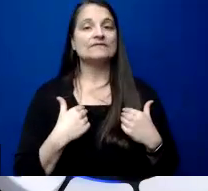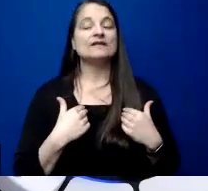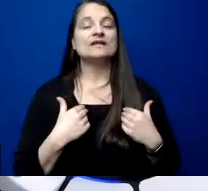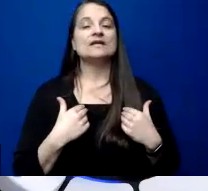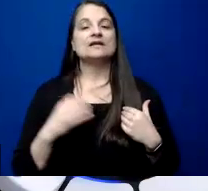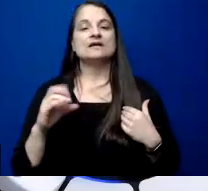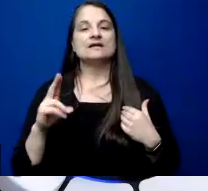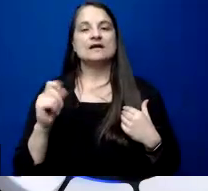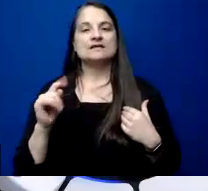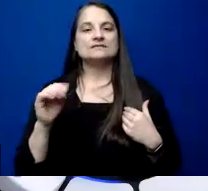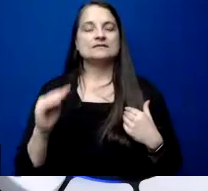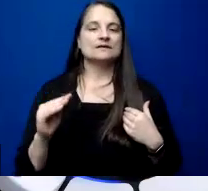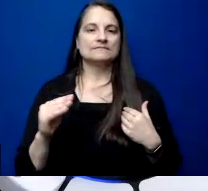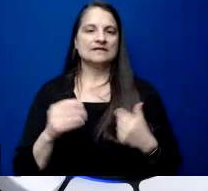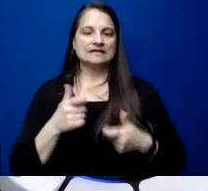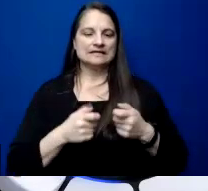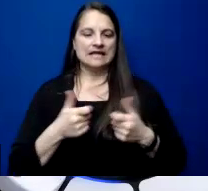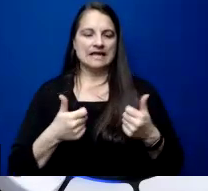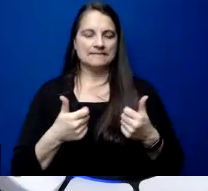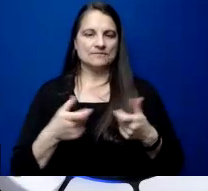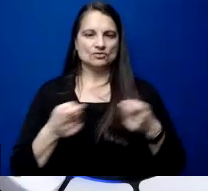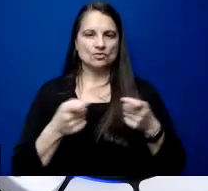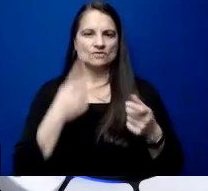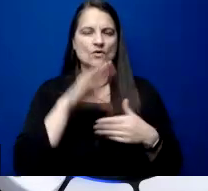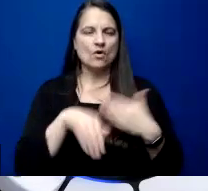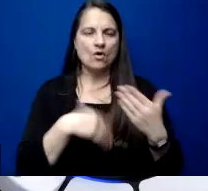all the major systems, right? So yep. Wii,